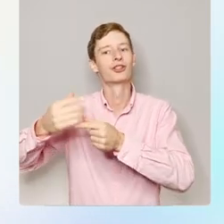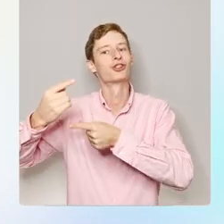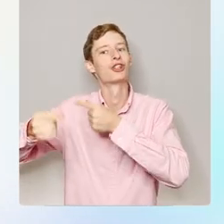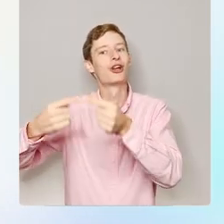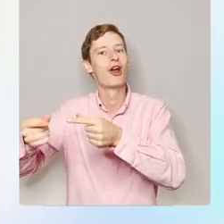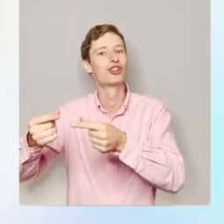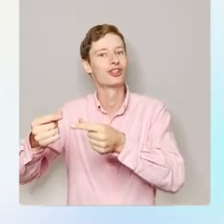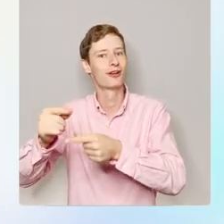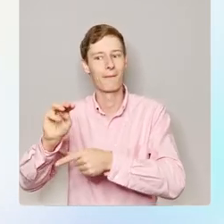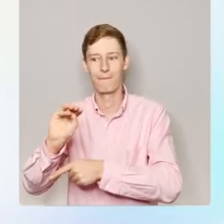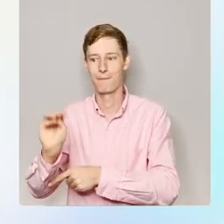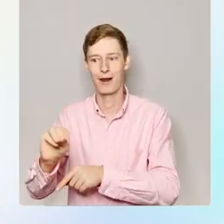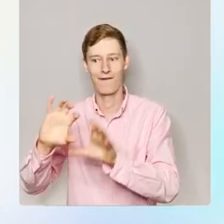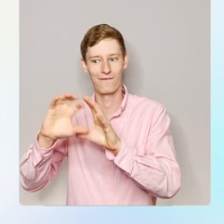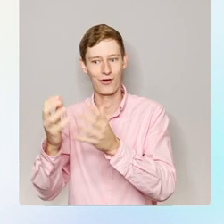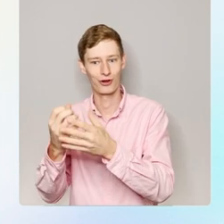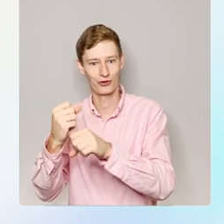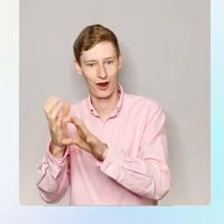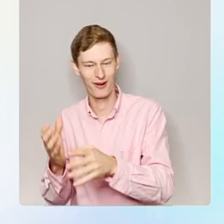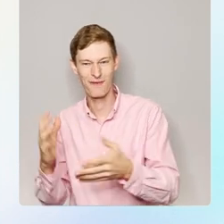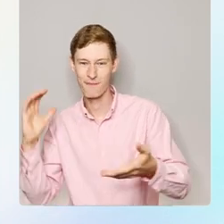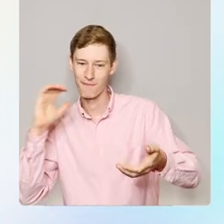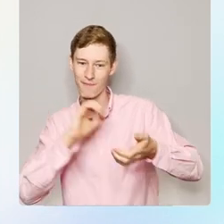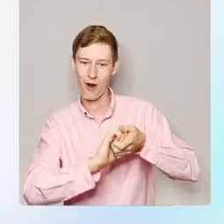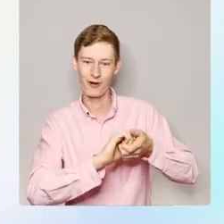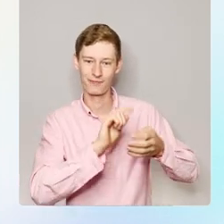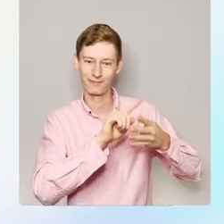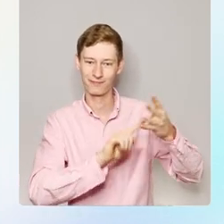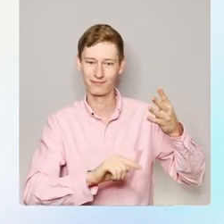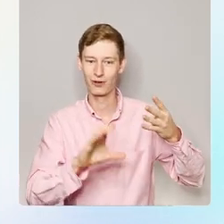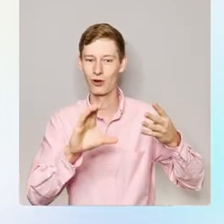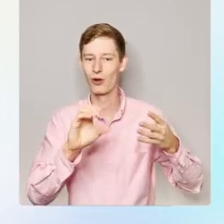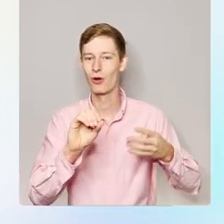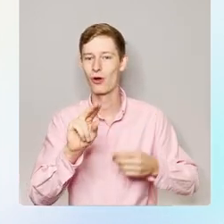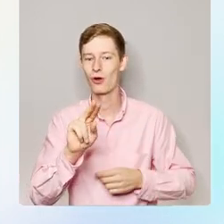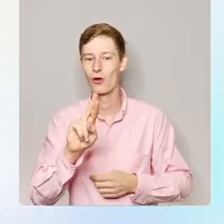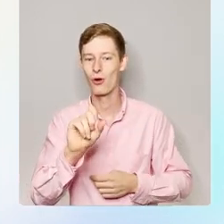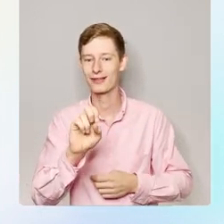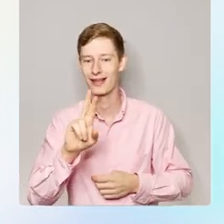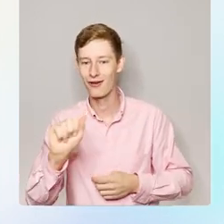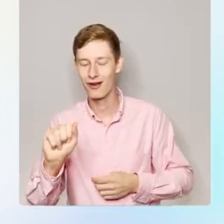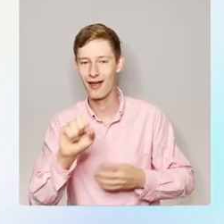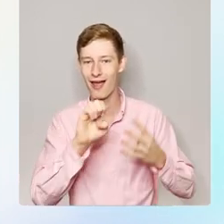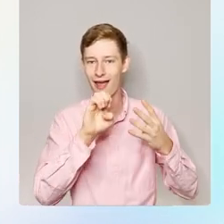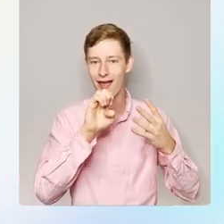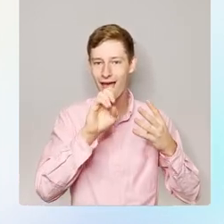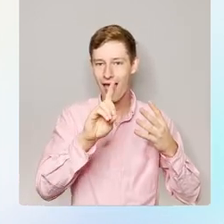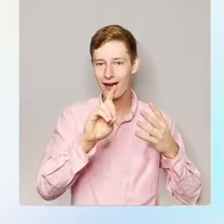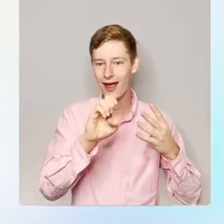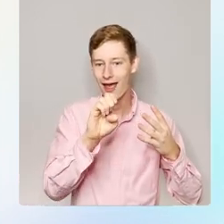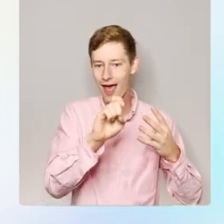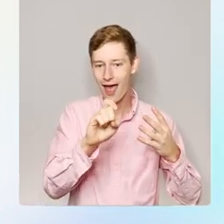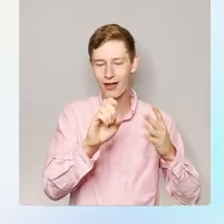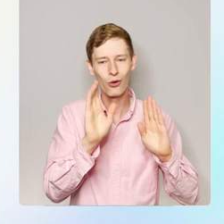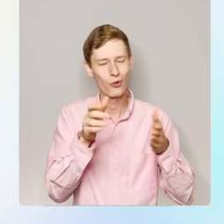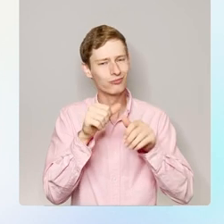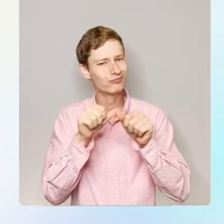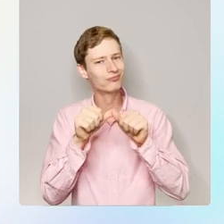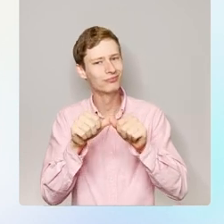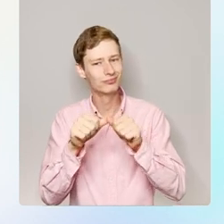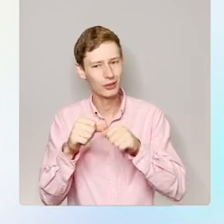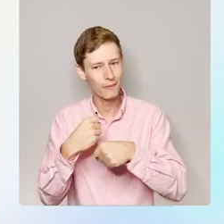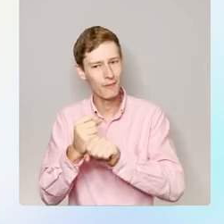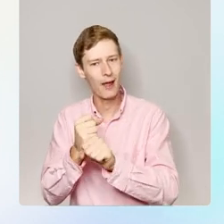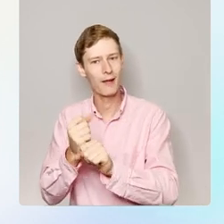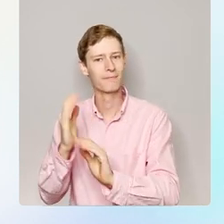creators together with partners such as Coursera and edX. We will continue to help build the highest quality immersive content